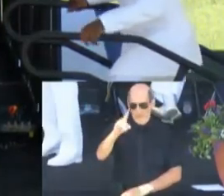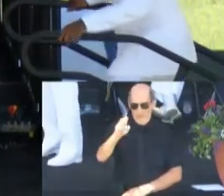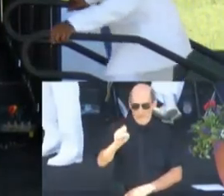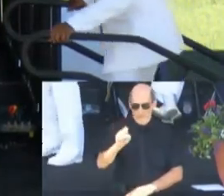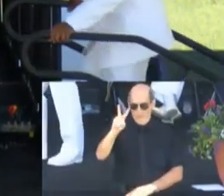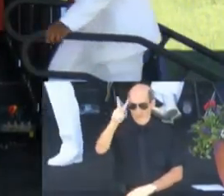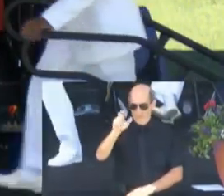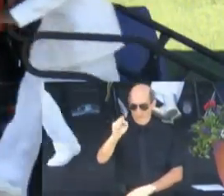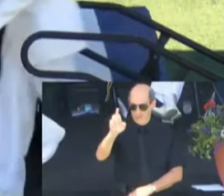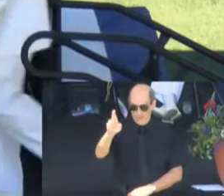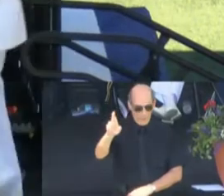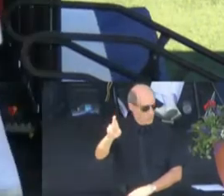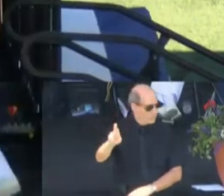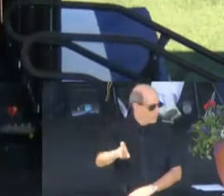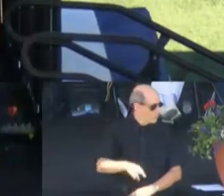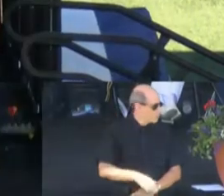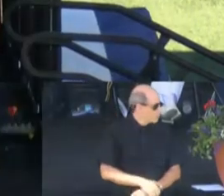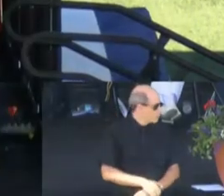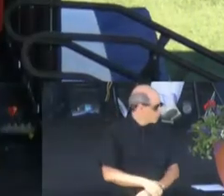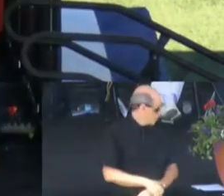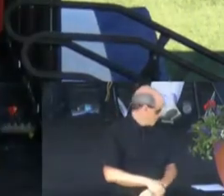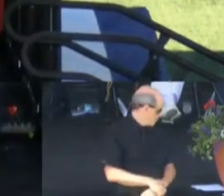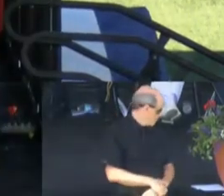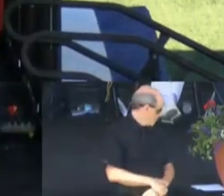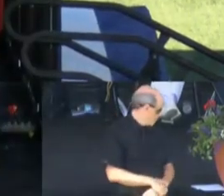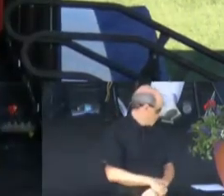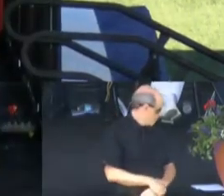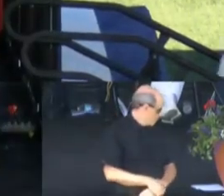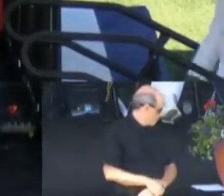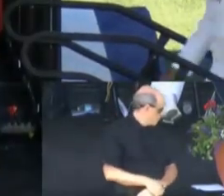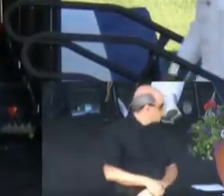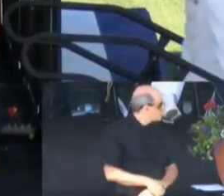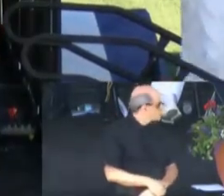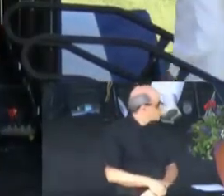Var Alaire Jones.